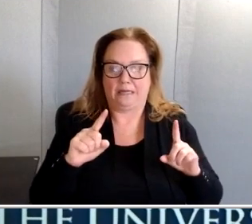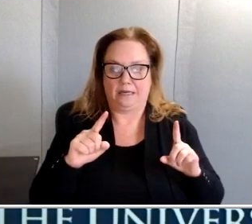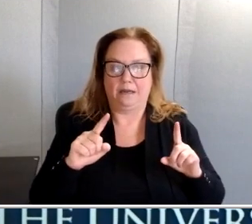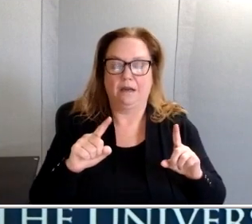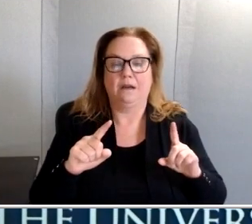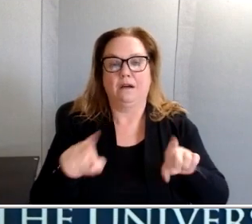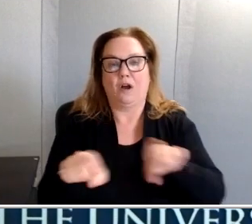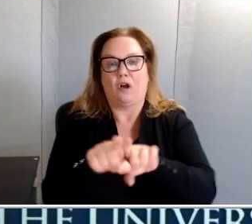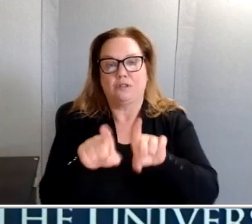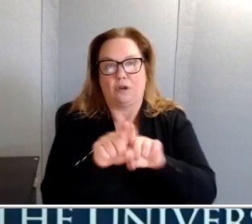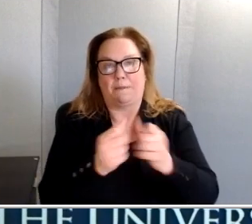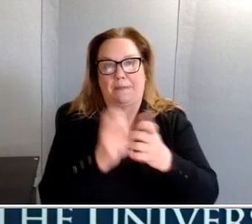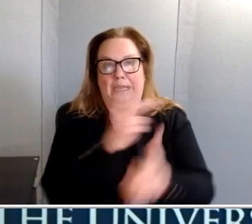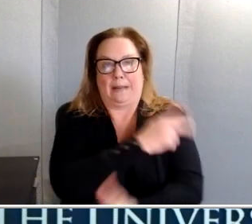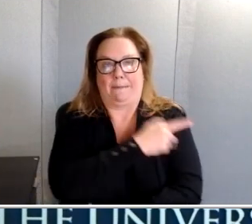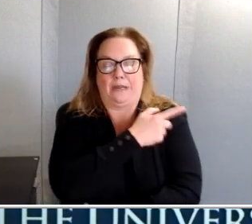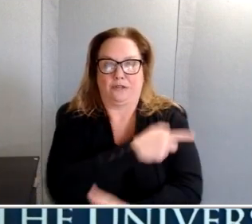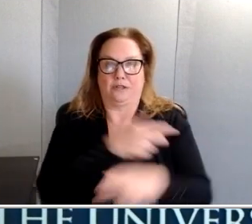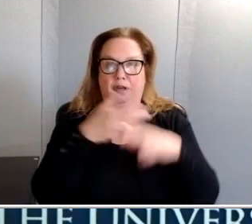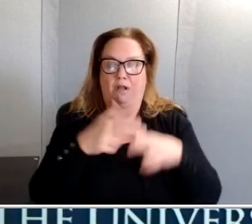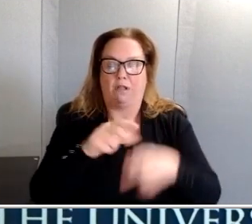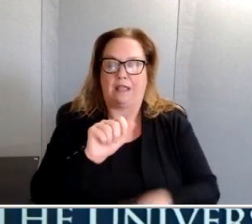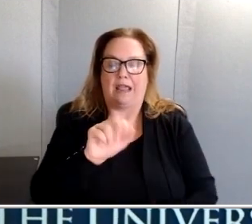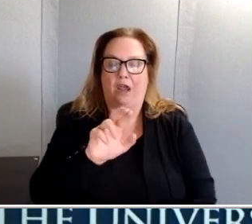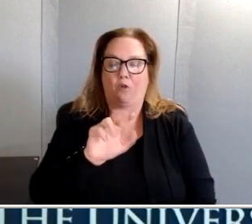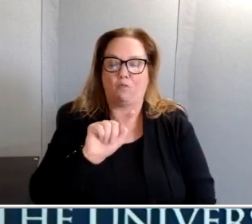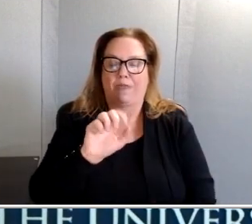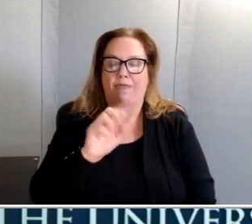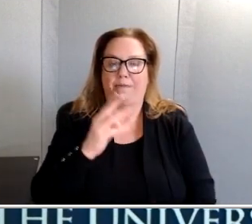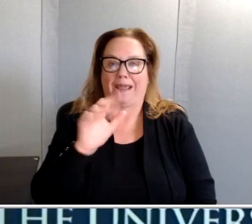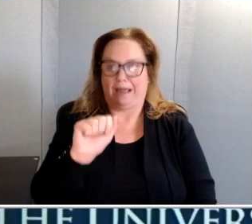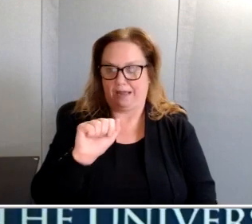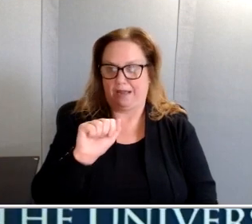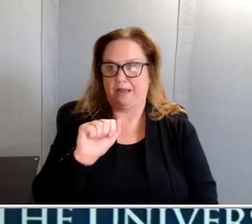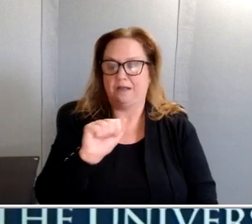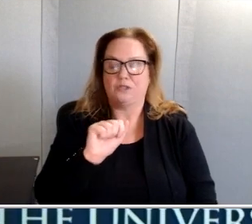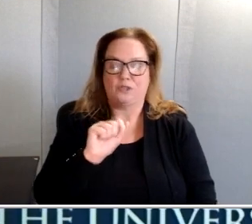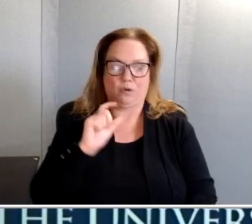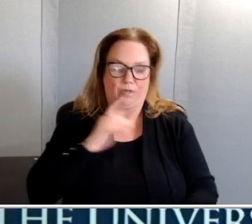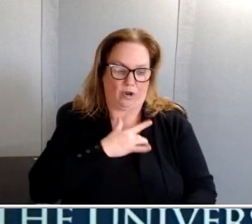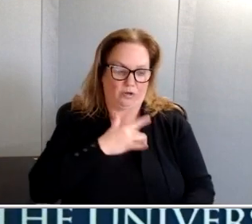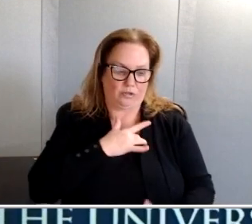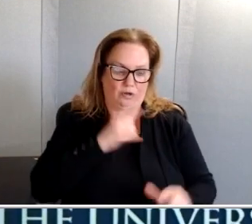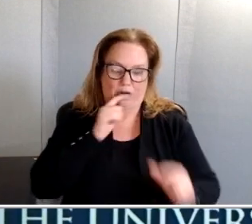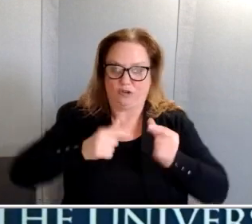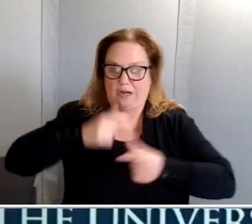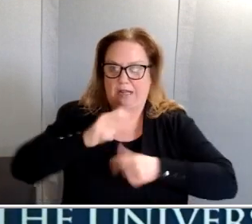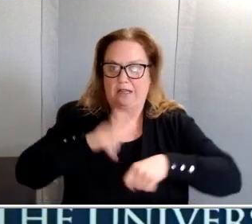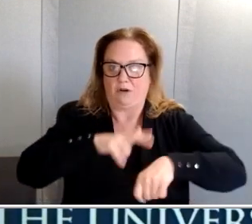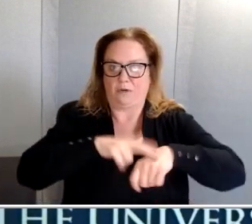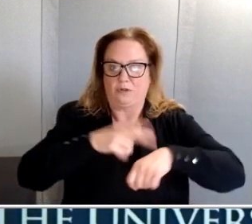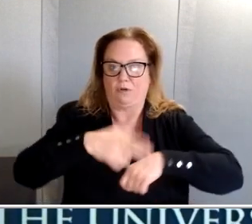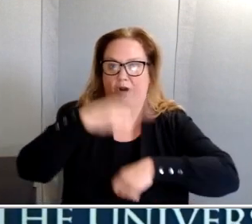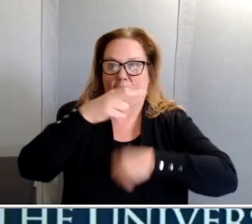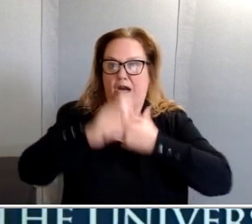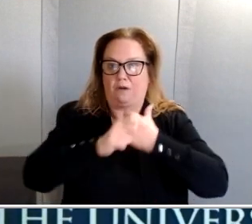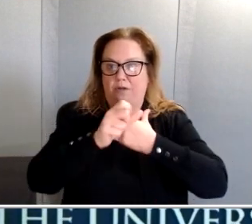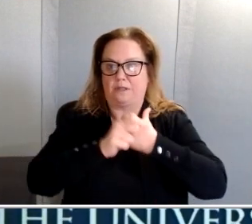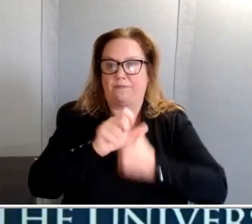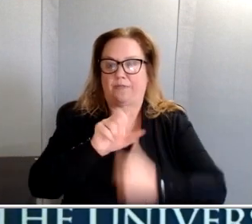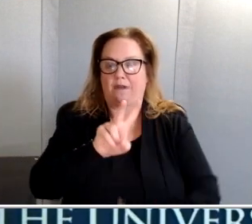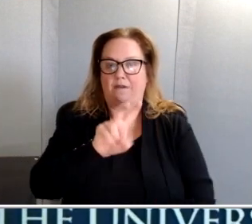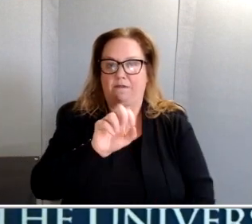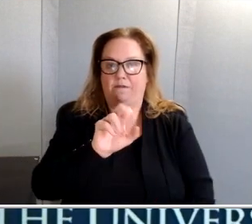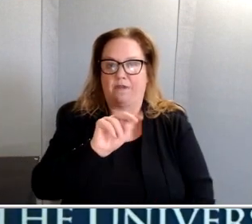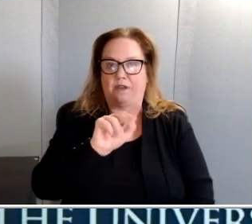lot of patients can have what we call arrhythmias. The hearts are genetically abnormal, and so they are at high risk for what we call ventricular arrhythmias, where your heart